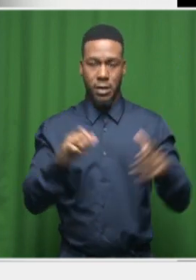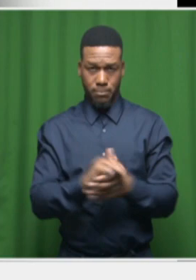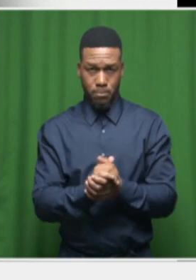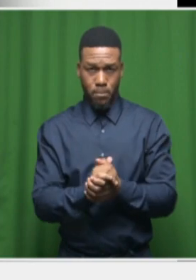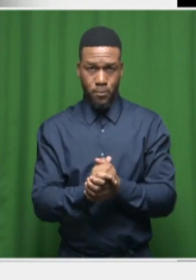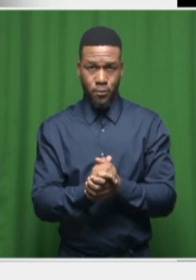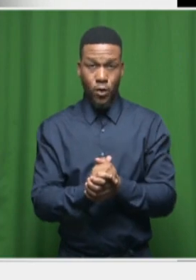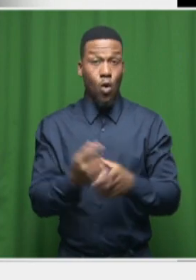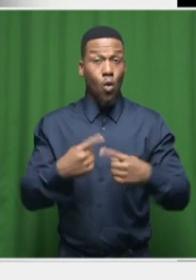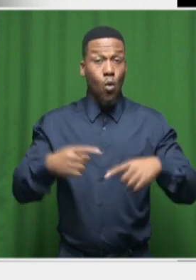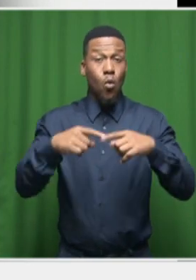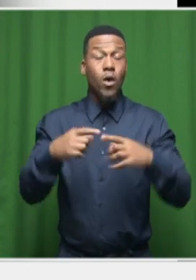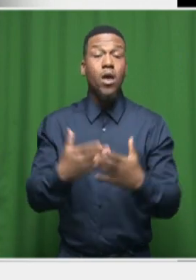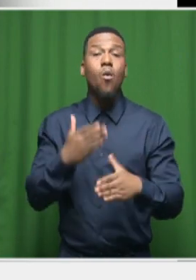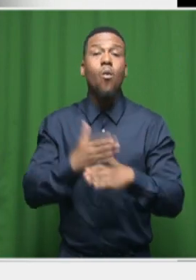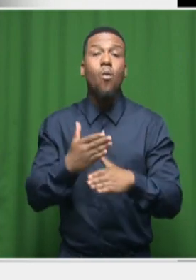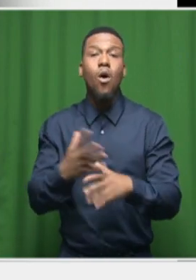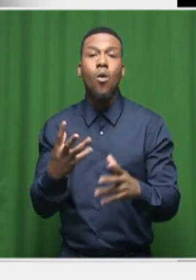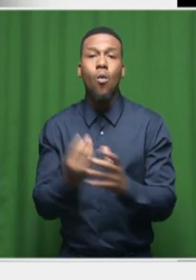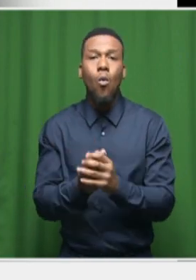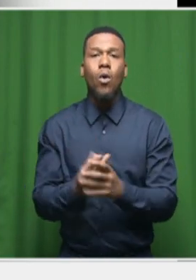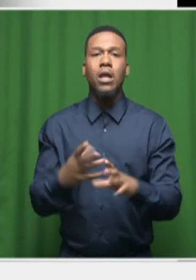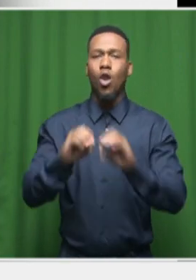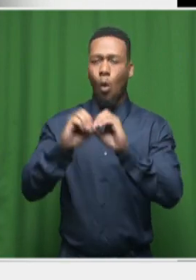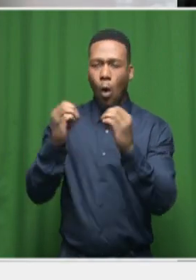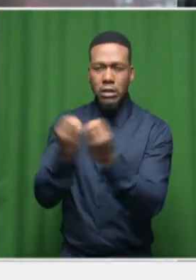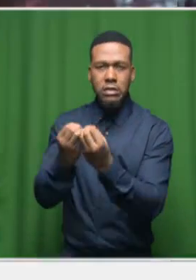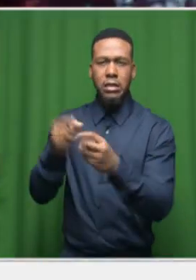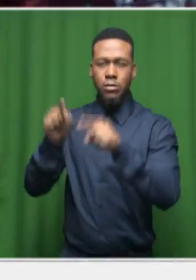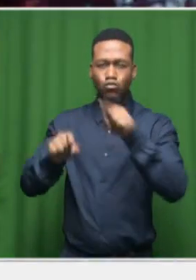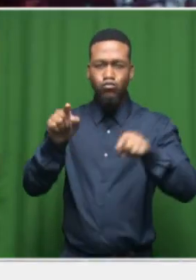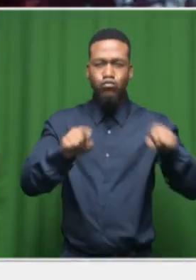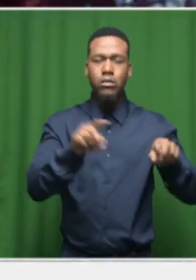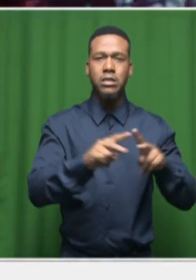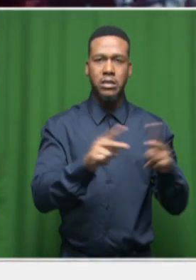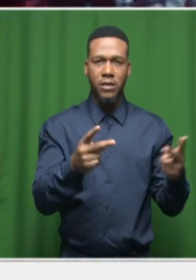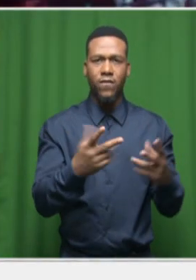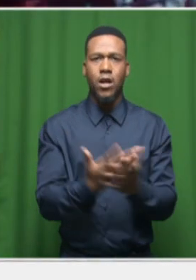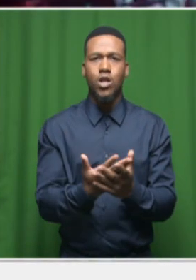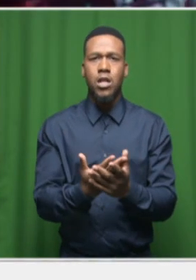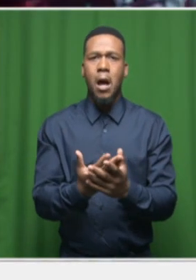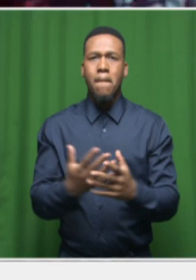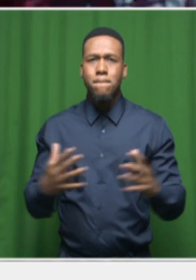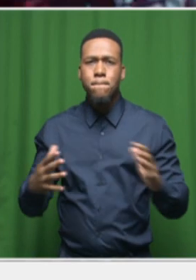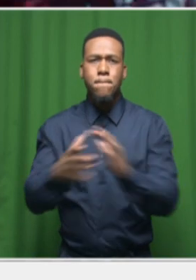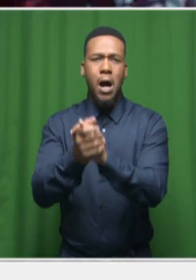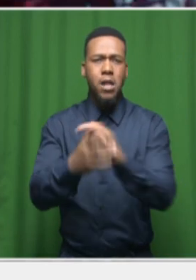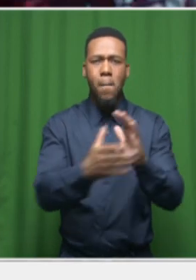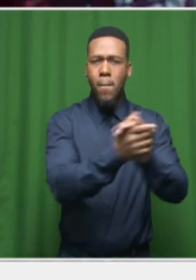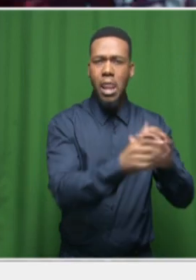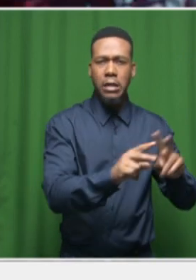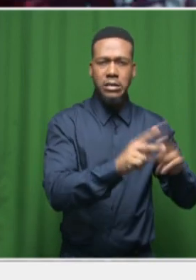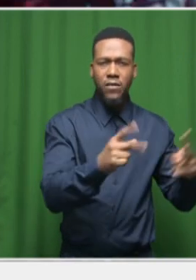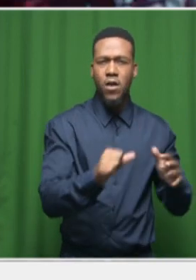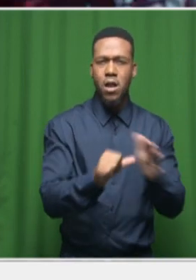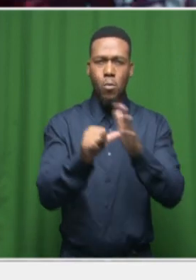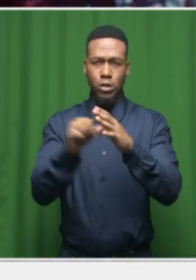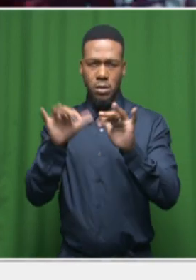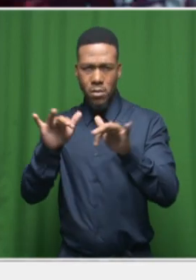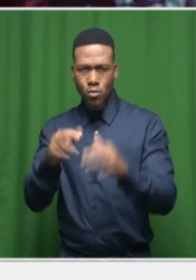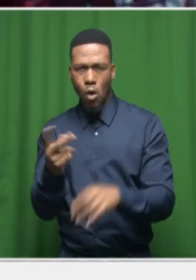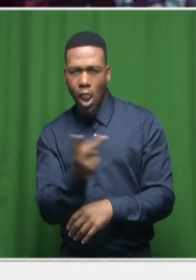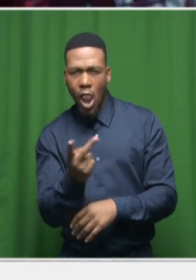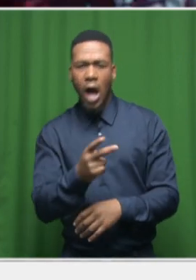is that we've been working with key organizations. So we formed partnerships with key people like the